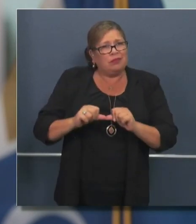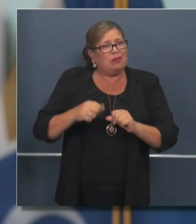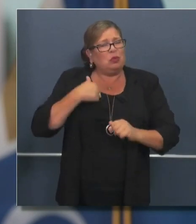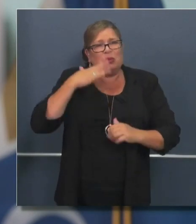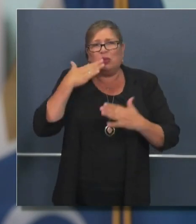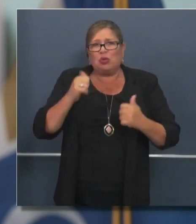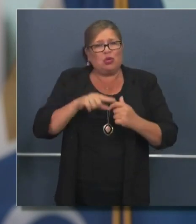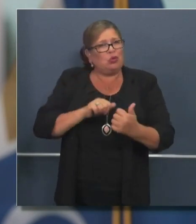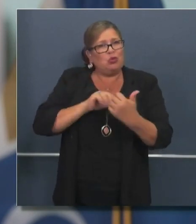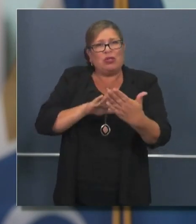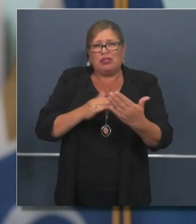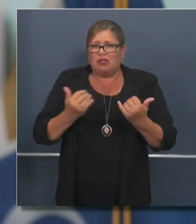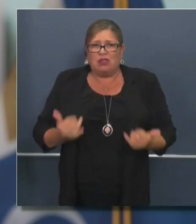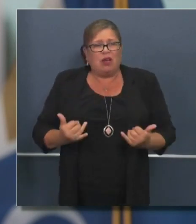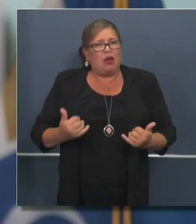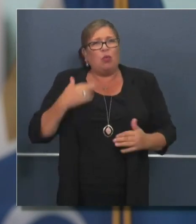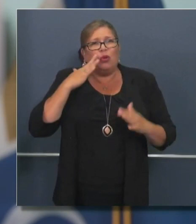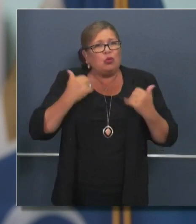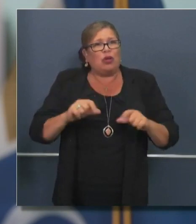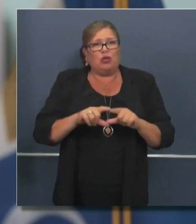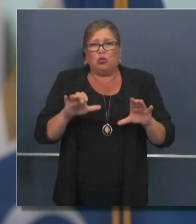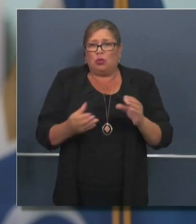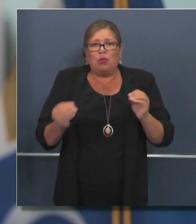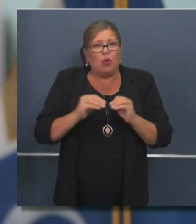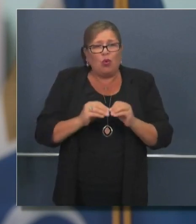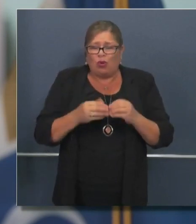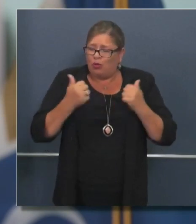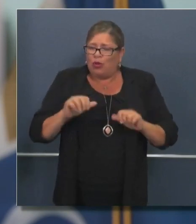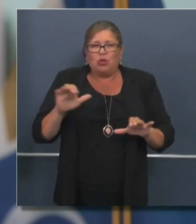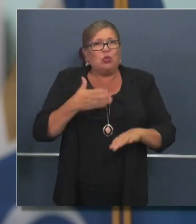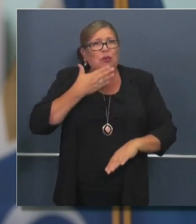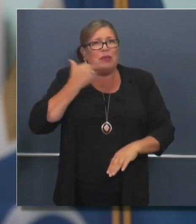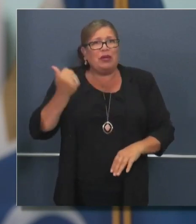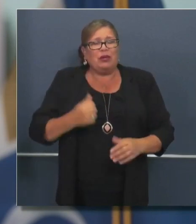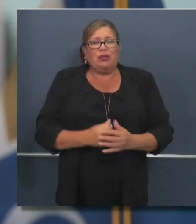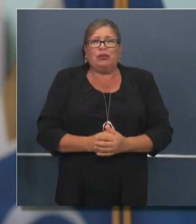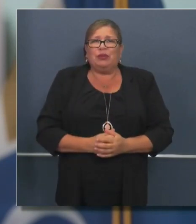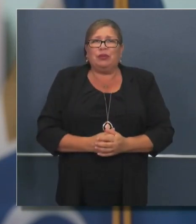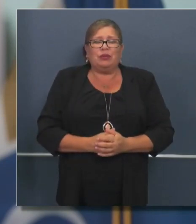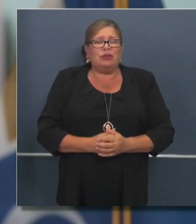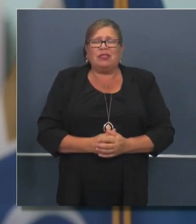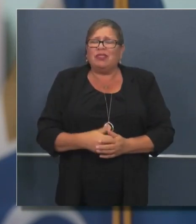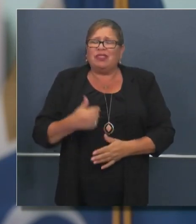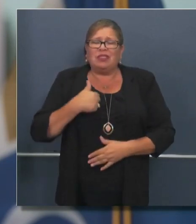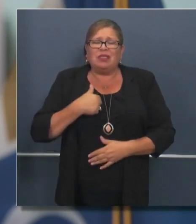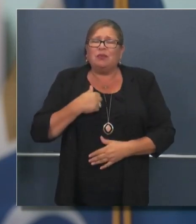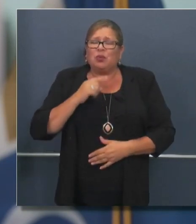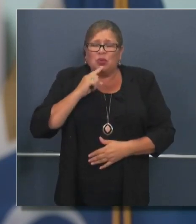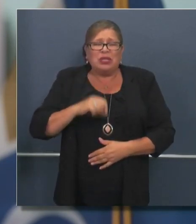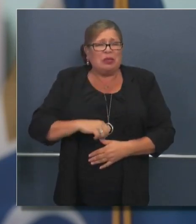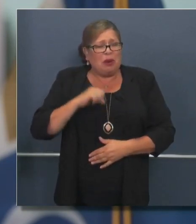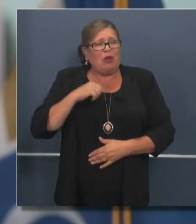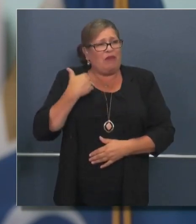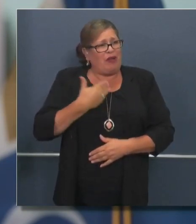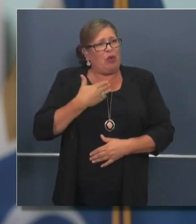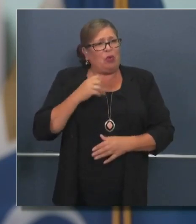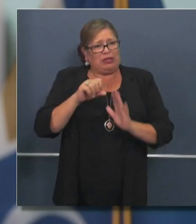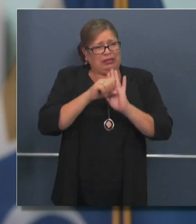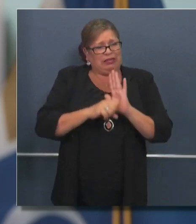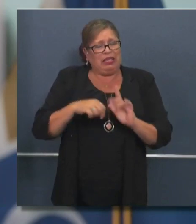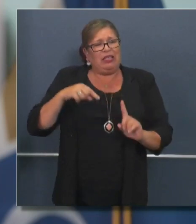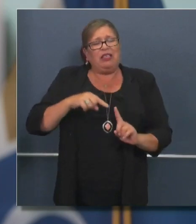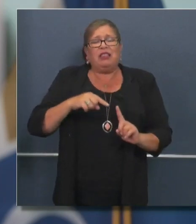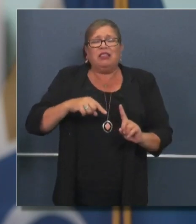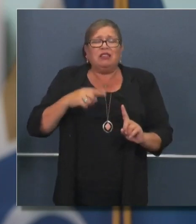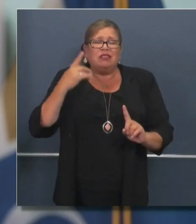head on and try to do more and do better. I couldn't be more proud of this state in that space. I talked to Dr. Shirley